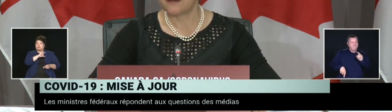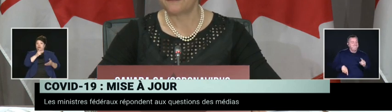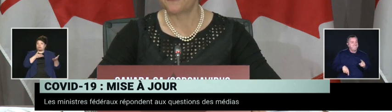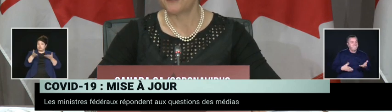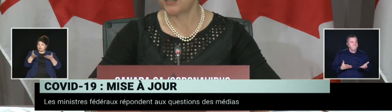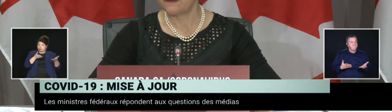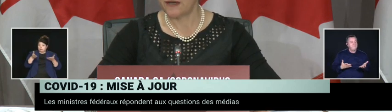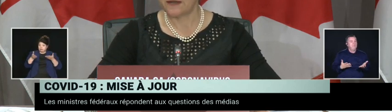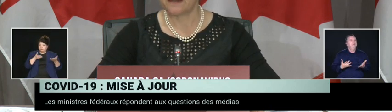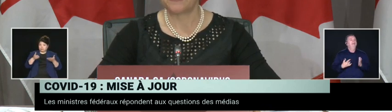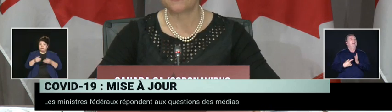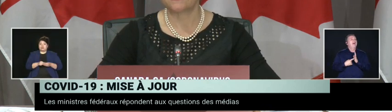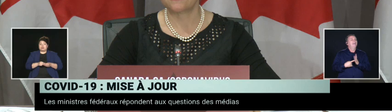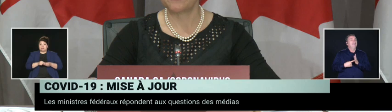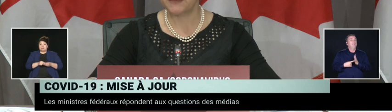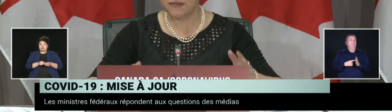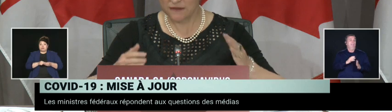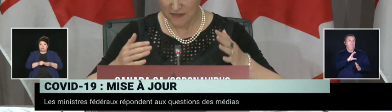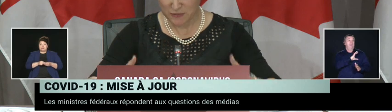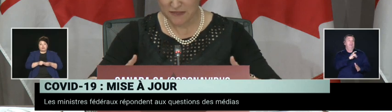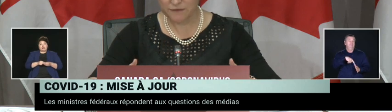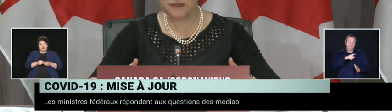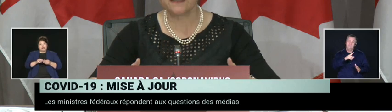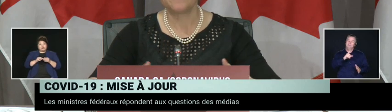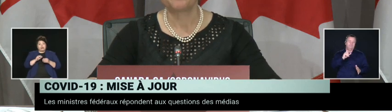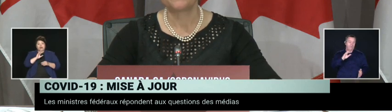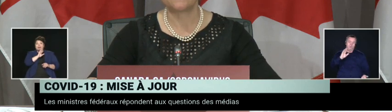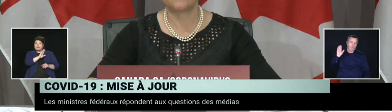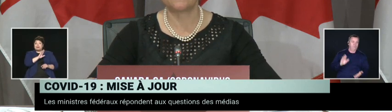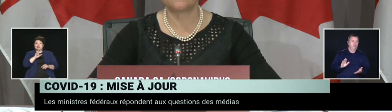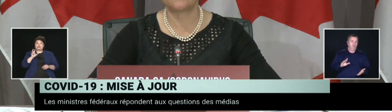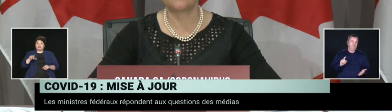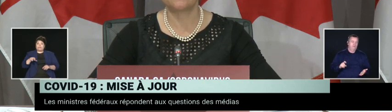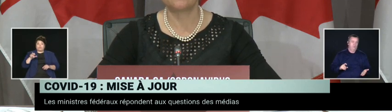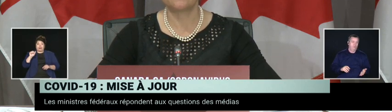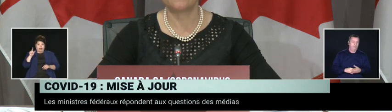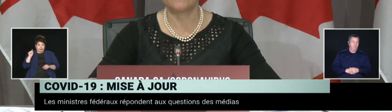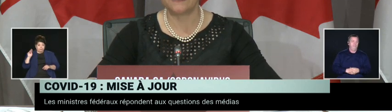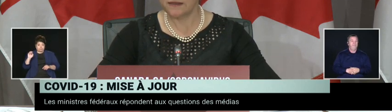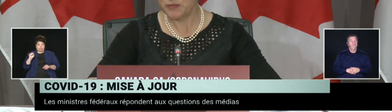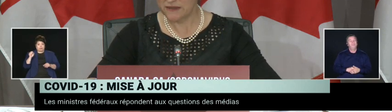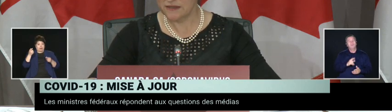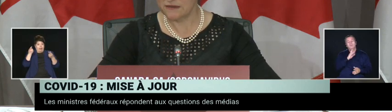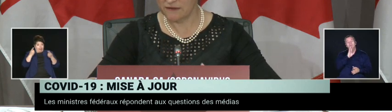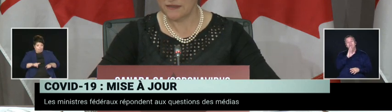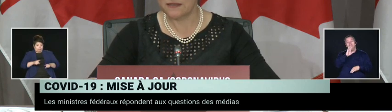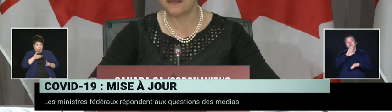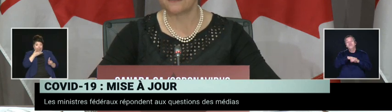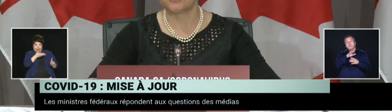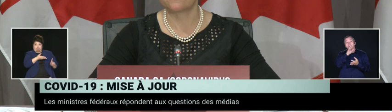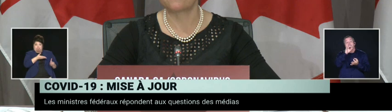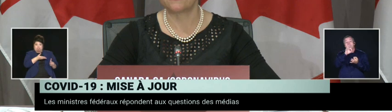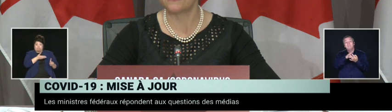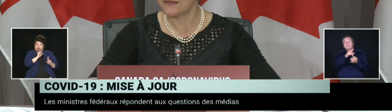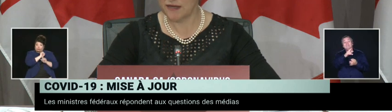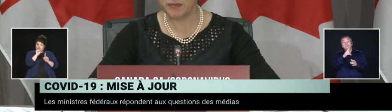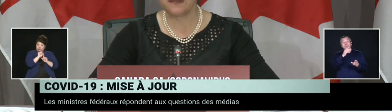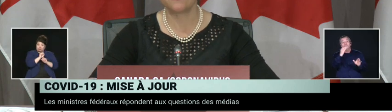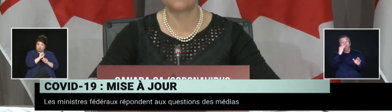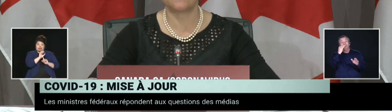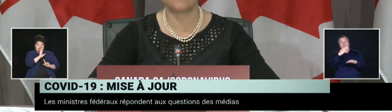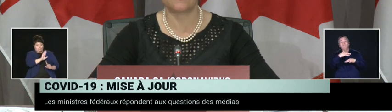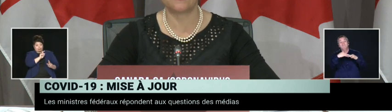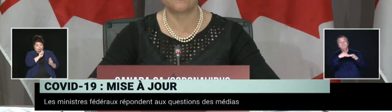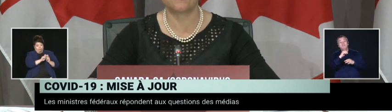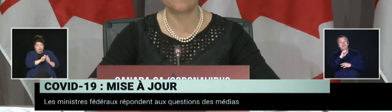treatment of Chief Adams specifically, an independent investigation is